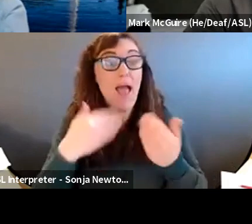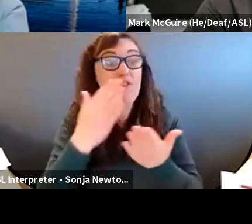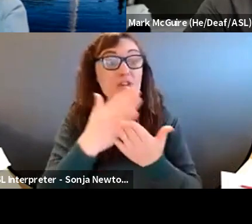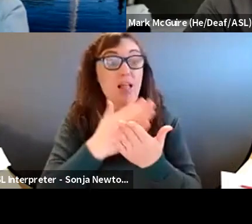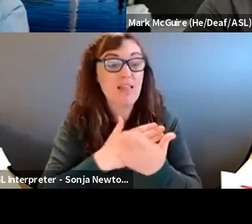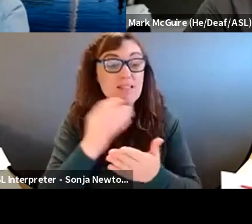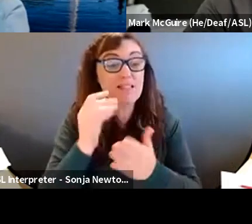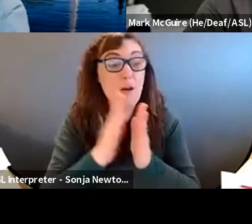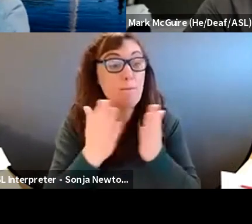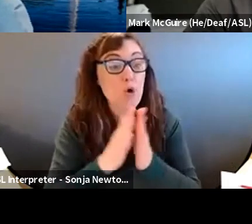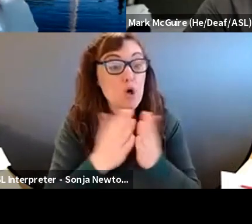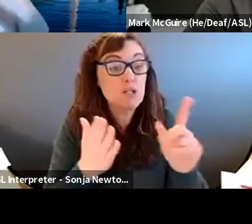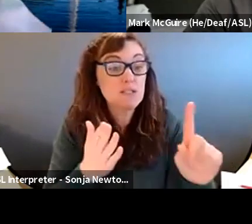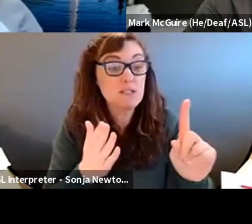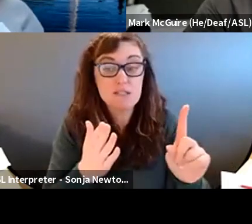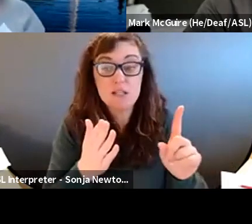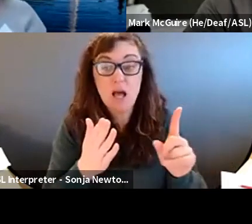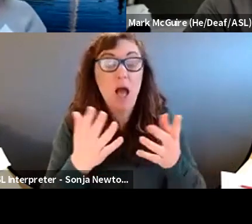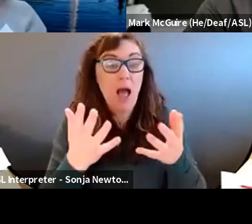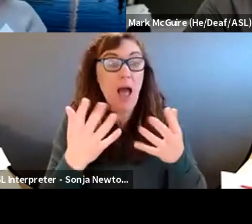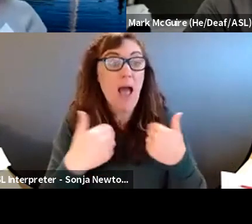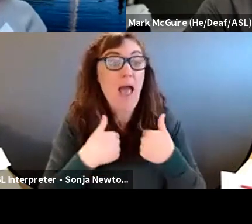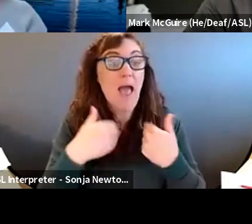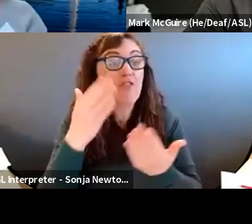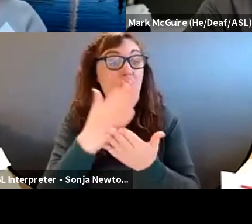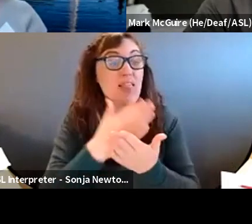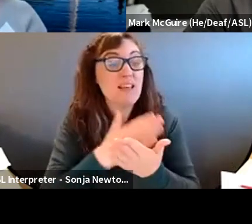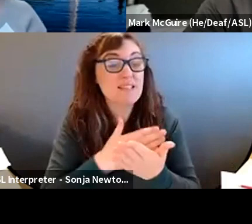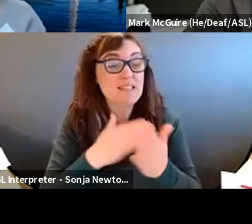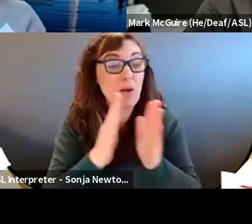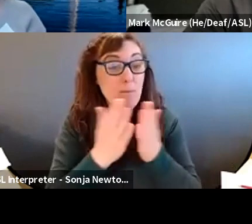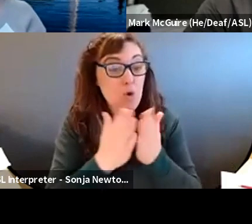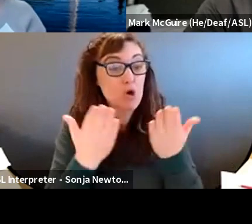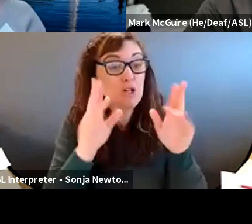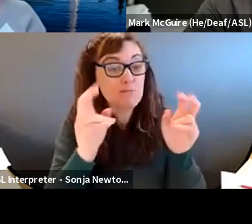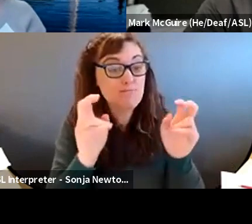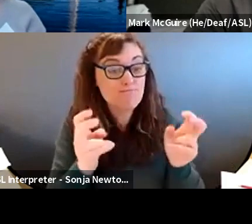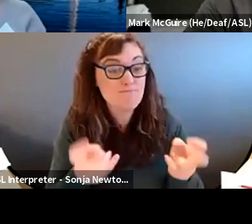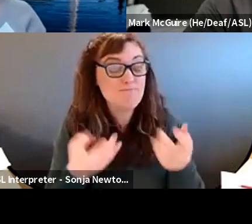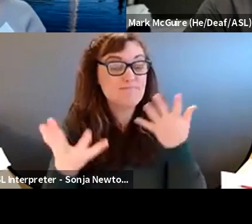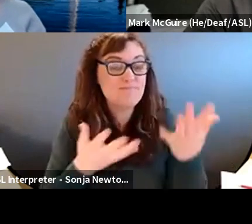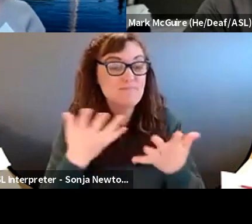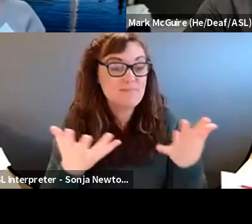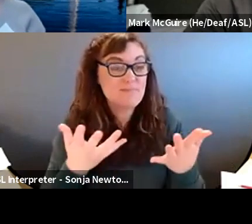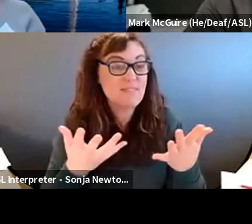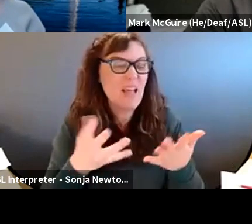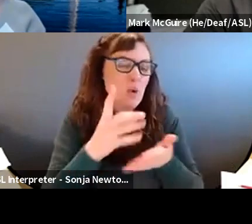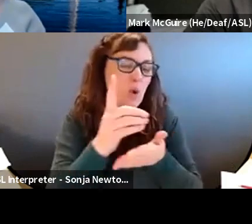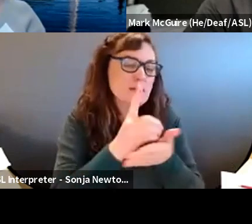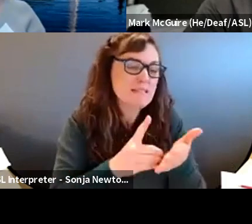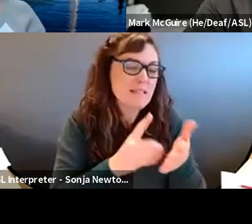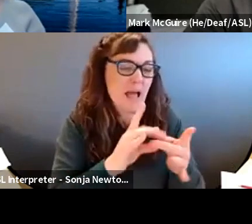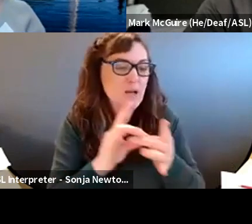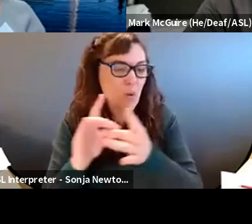a whole, I closed the slideshow trying to find the Miro board. I had a whole list of books that were actually design related, not just